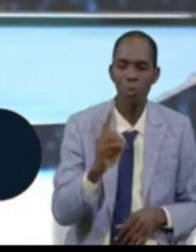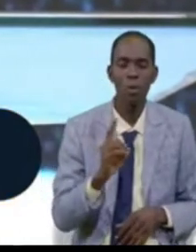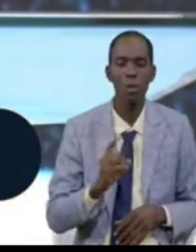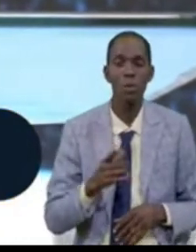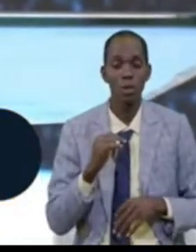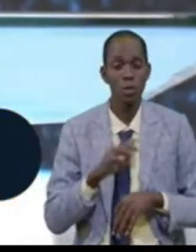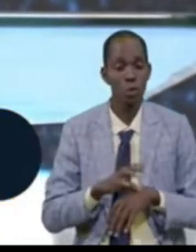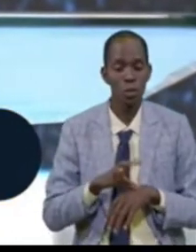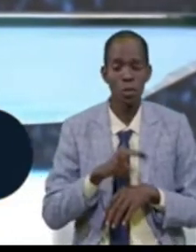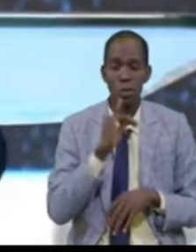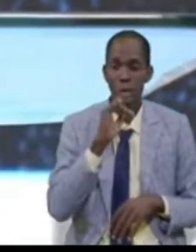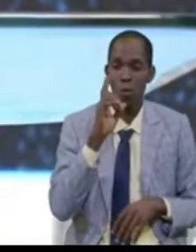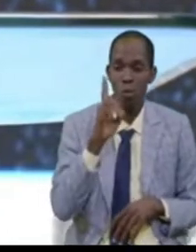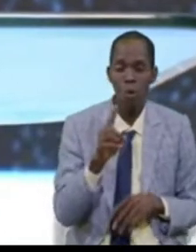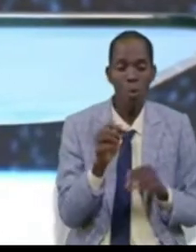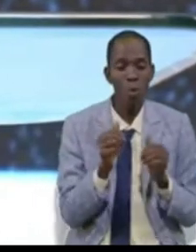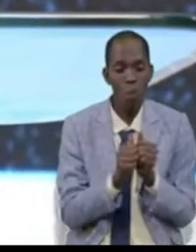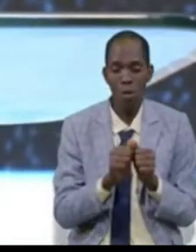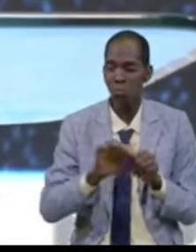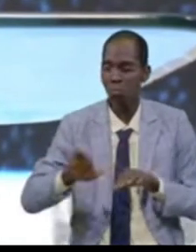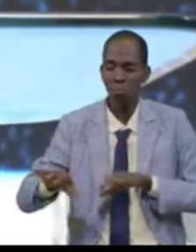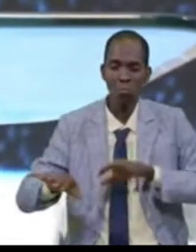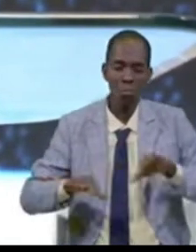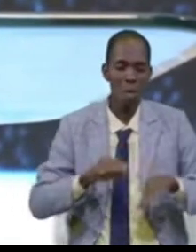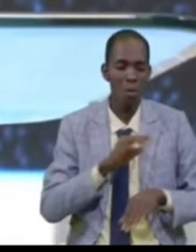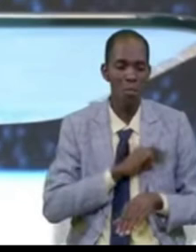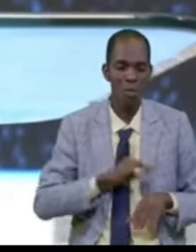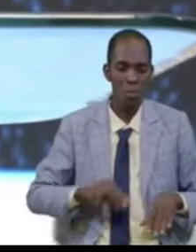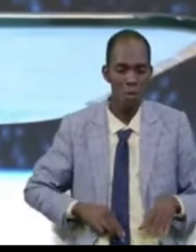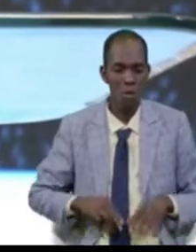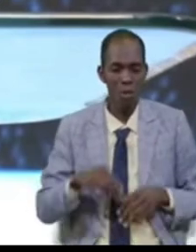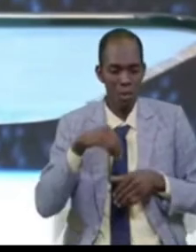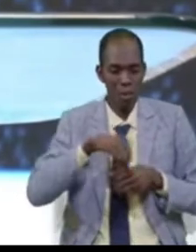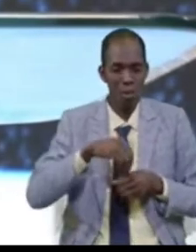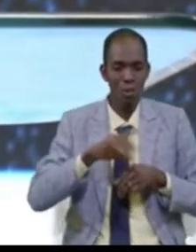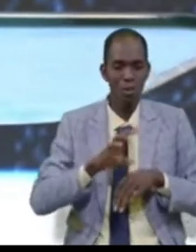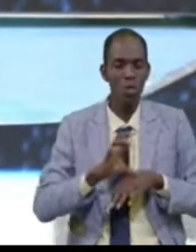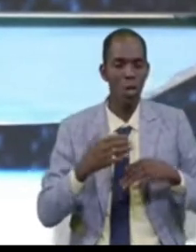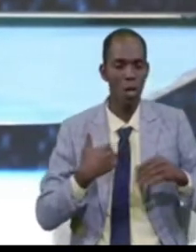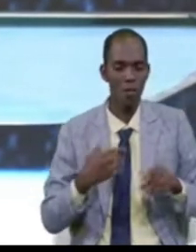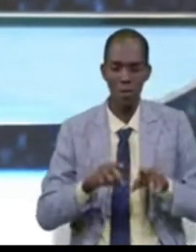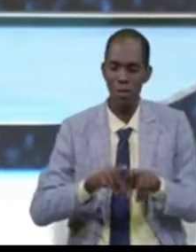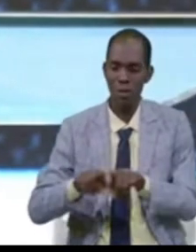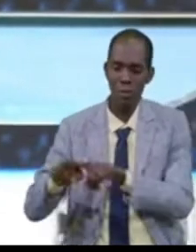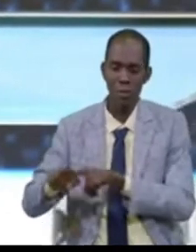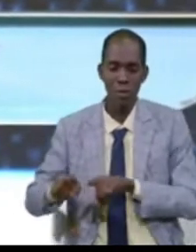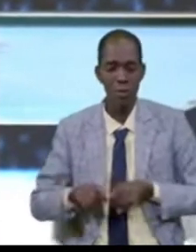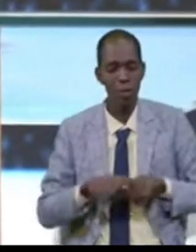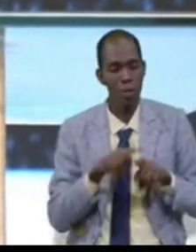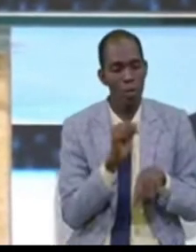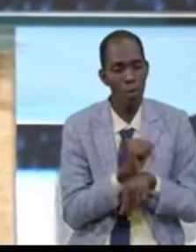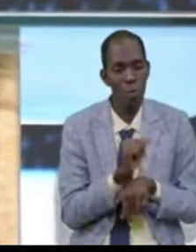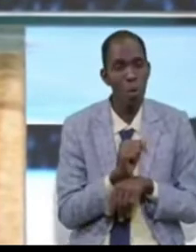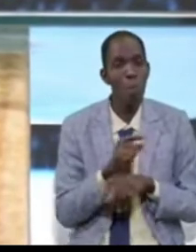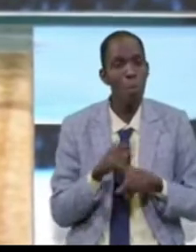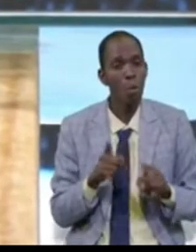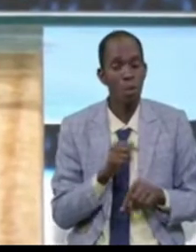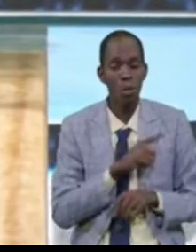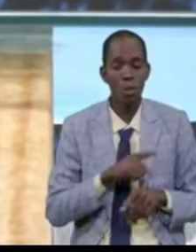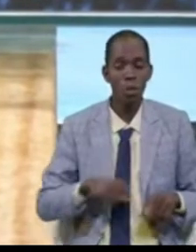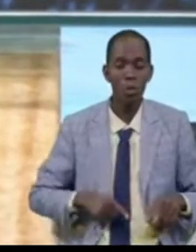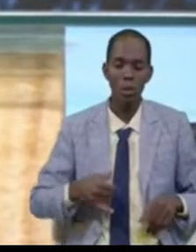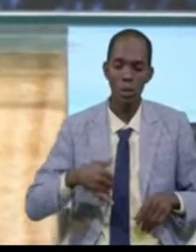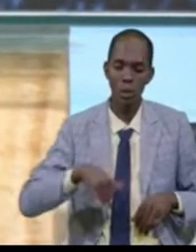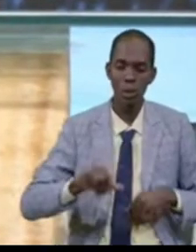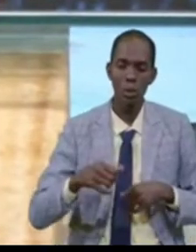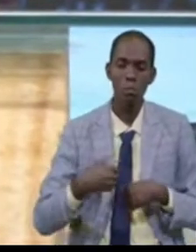one, with all the many members having various functions and different functions, the Lord makes us to be one